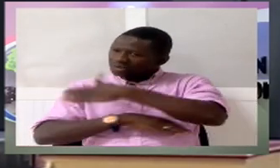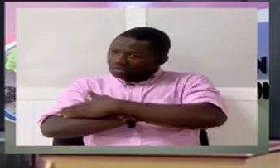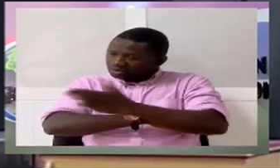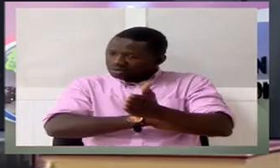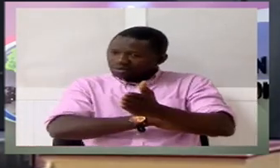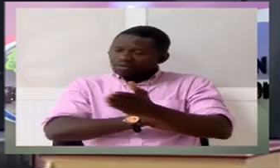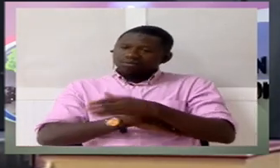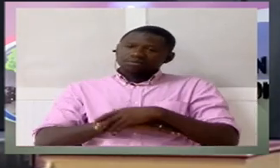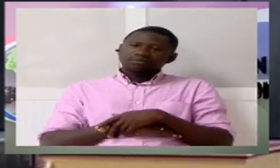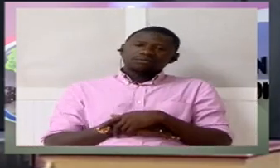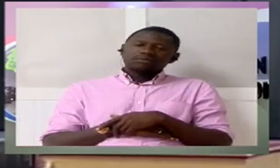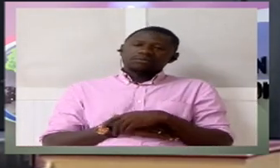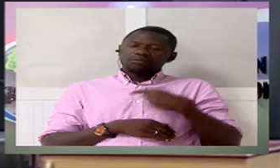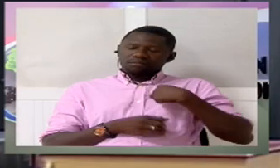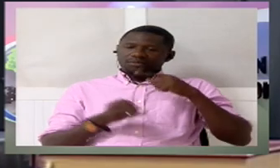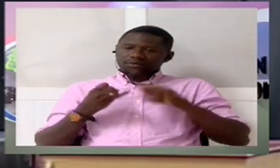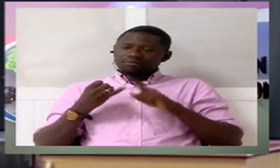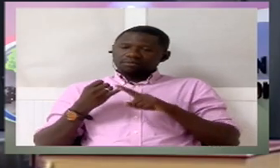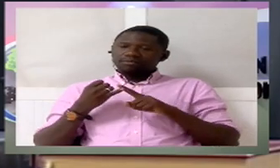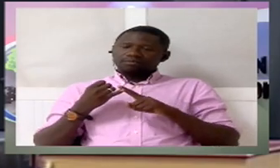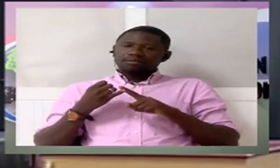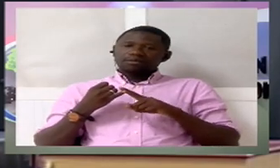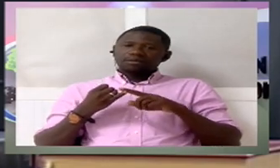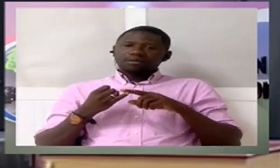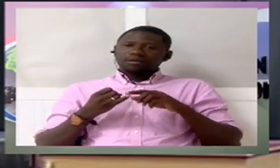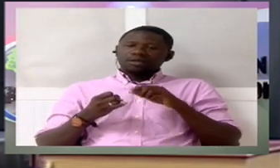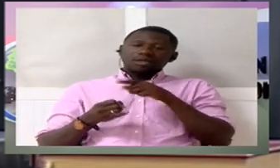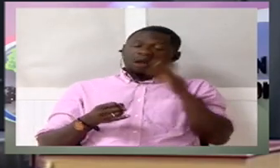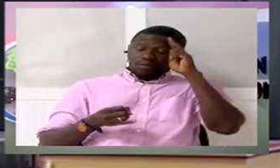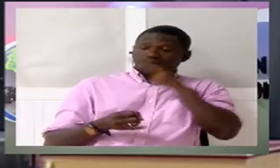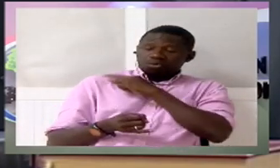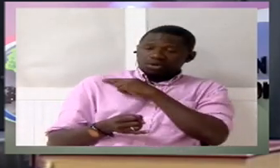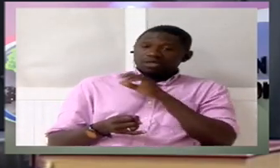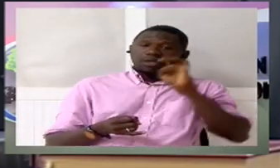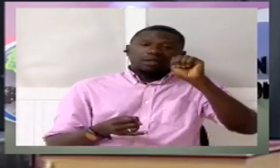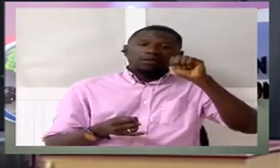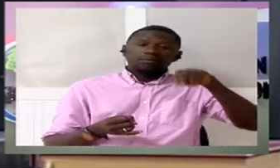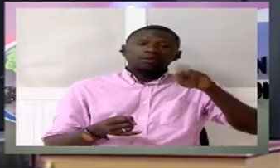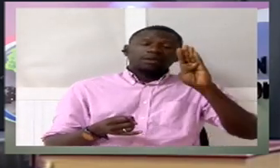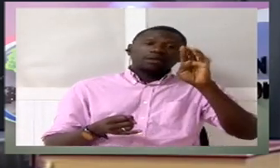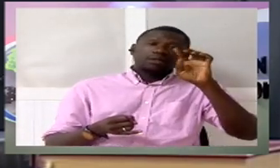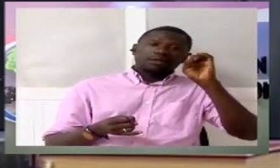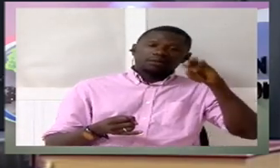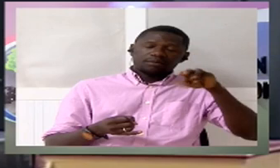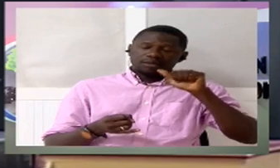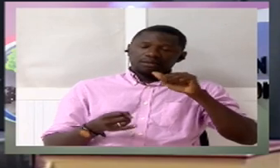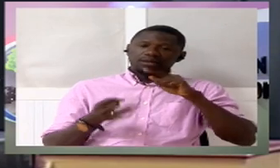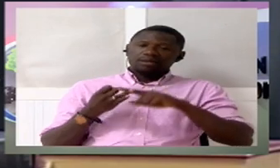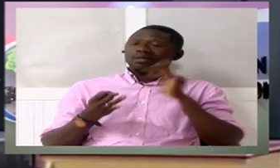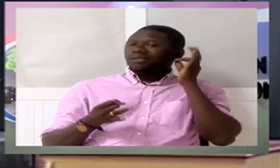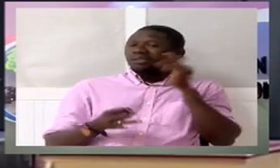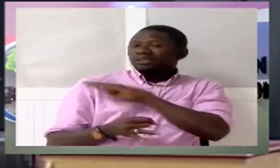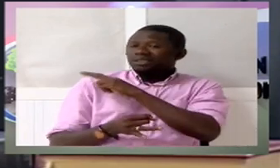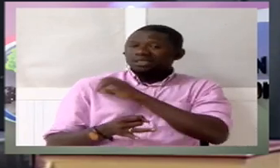to close to the door. Myself, his younger brother, Ibrahim Ajub, and his sister, Aissatou